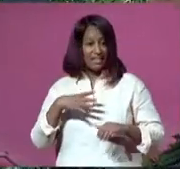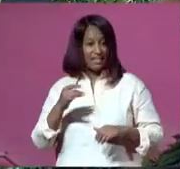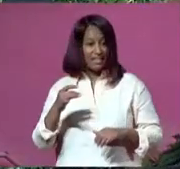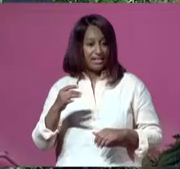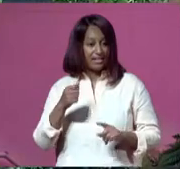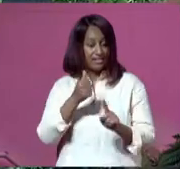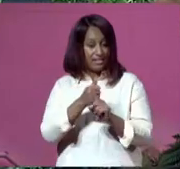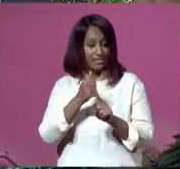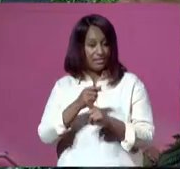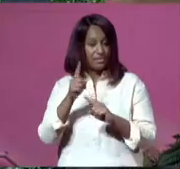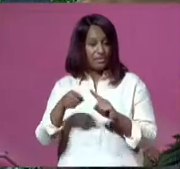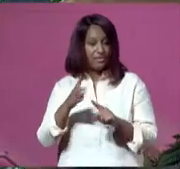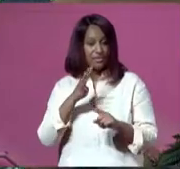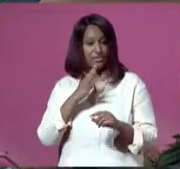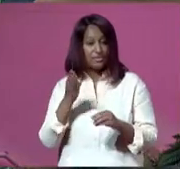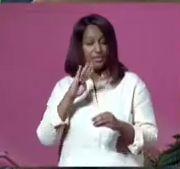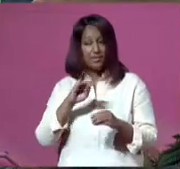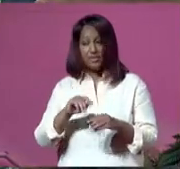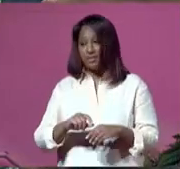somebody else.